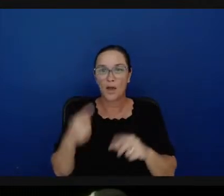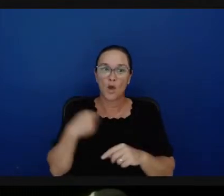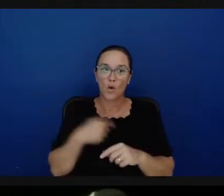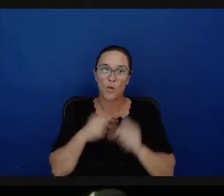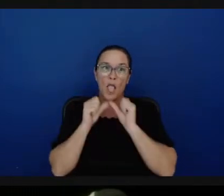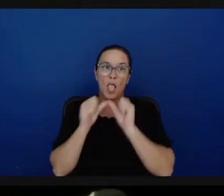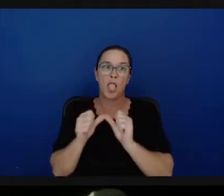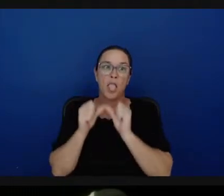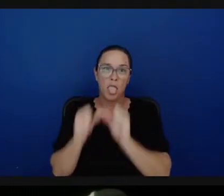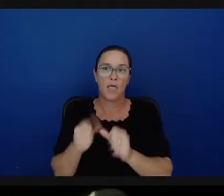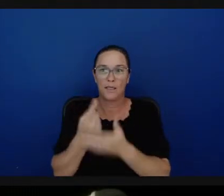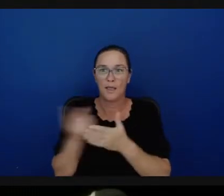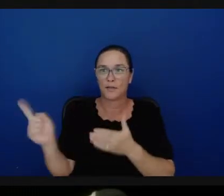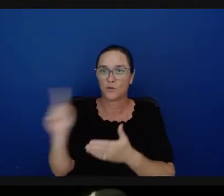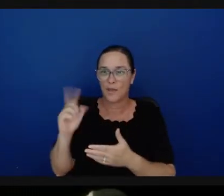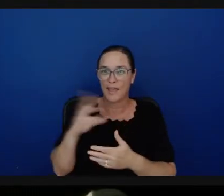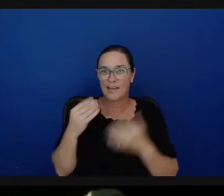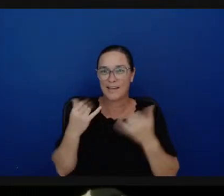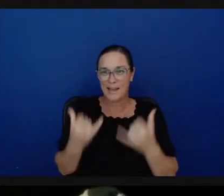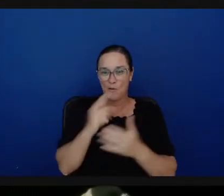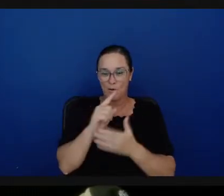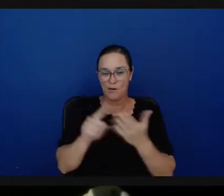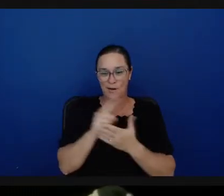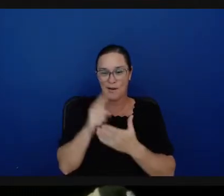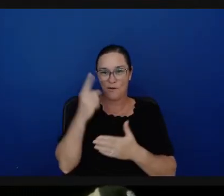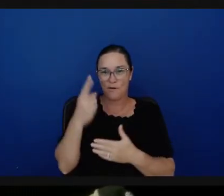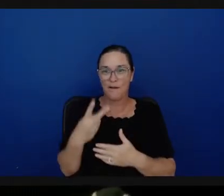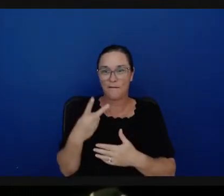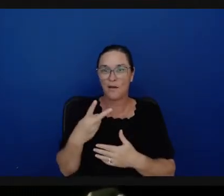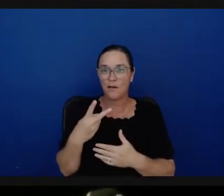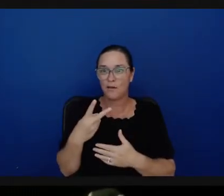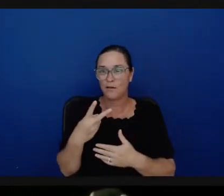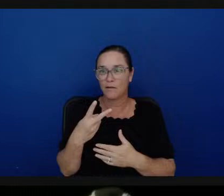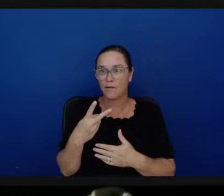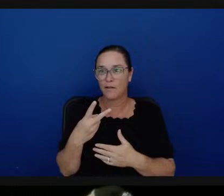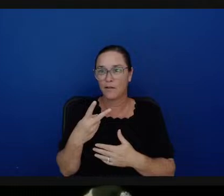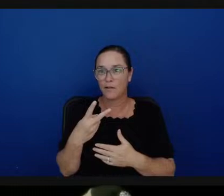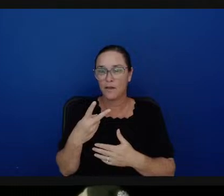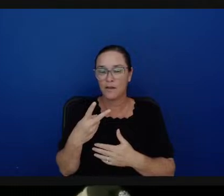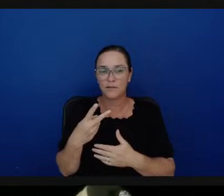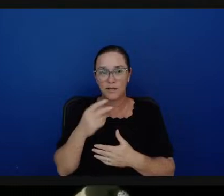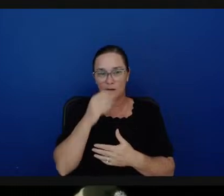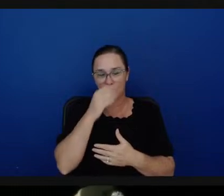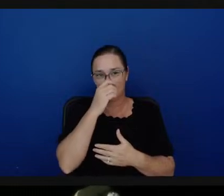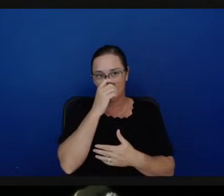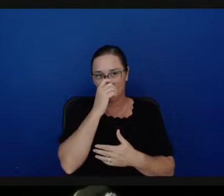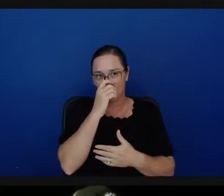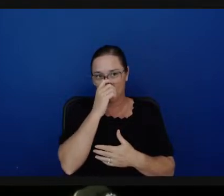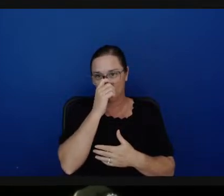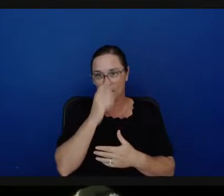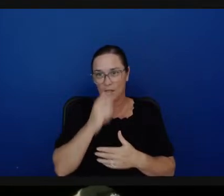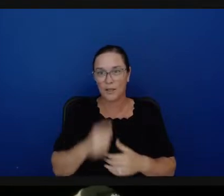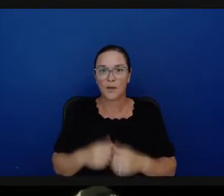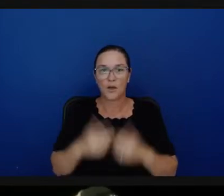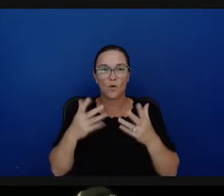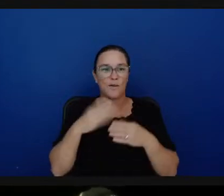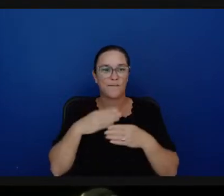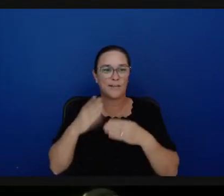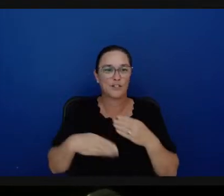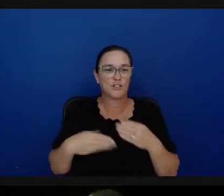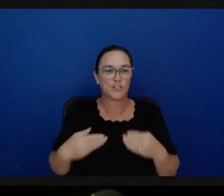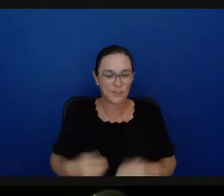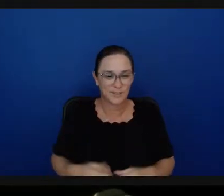we are at just about the hour and a half of us being on, minus the intro. So want to wrap it up here?